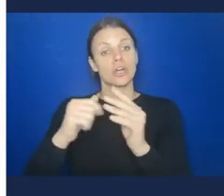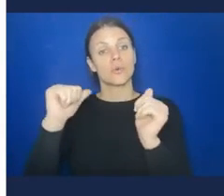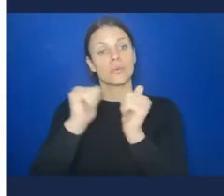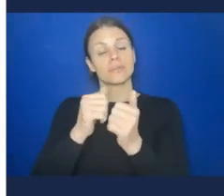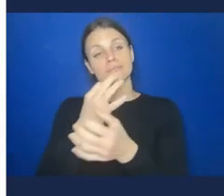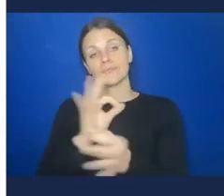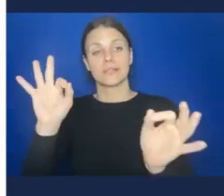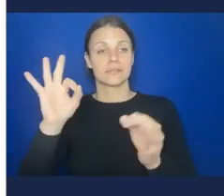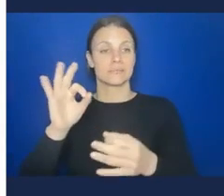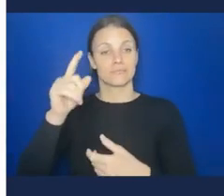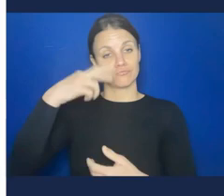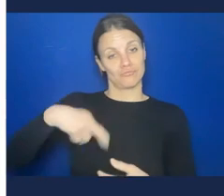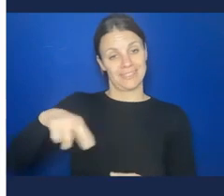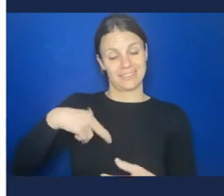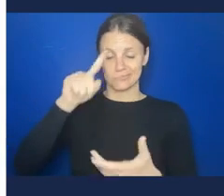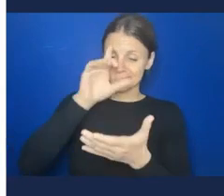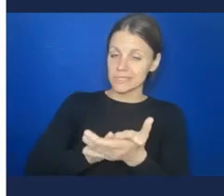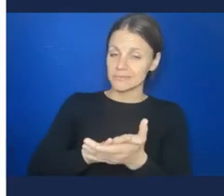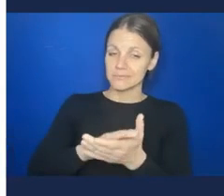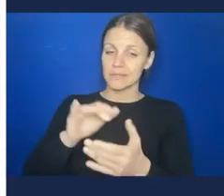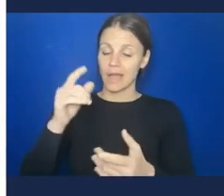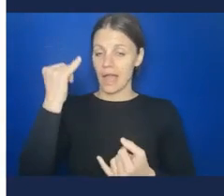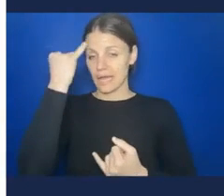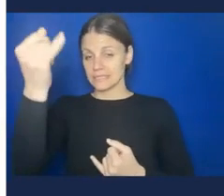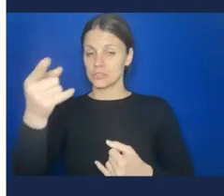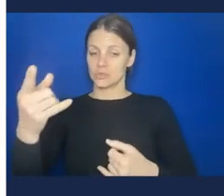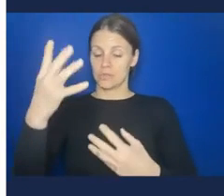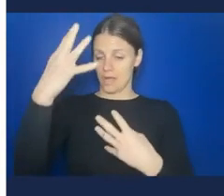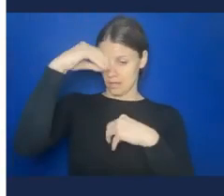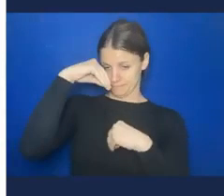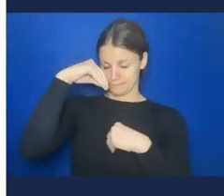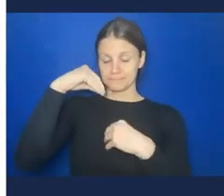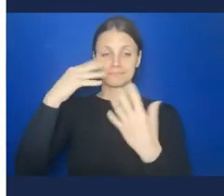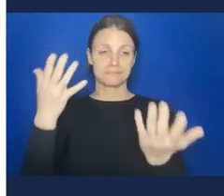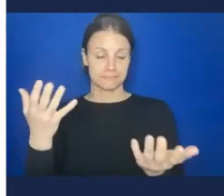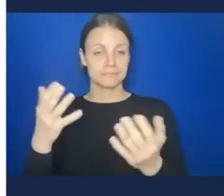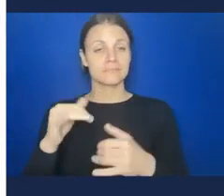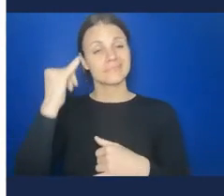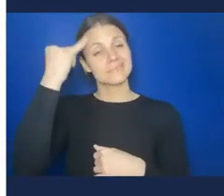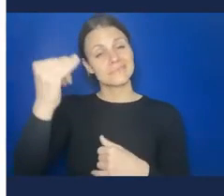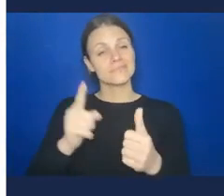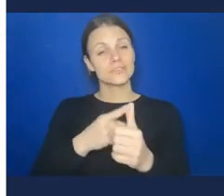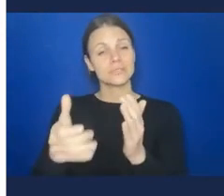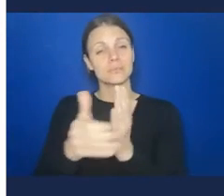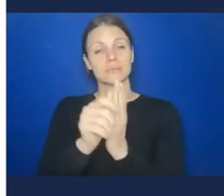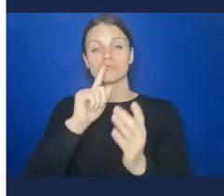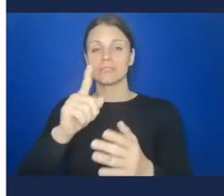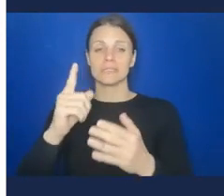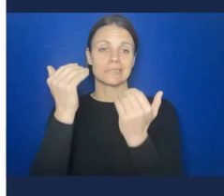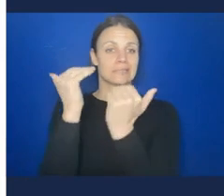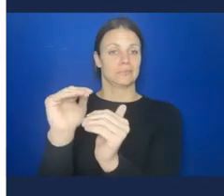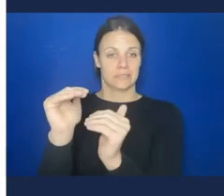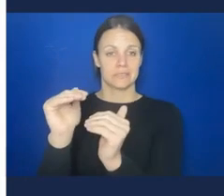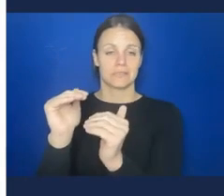the idea that you hold in your head and in your heart. And the idea is that the First Amendment prohibits the government